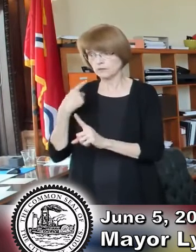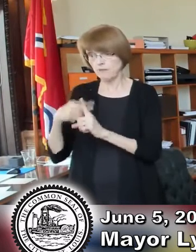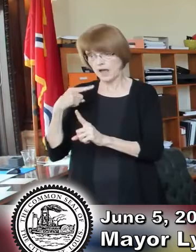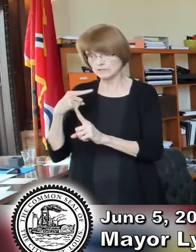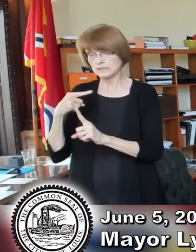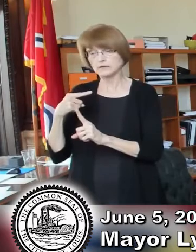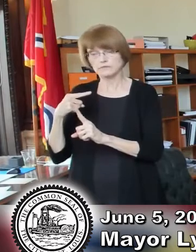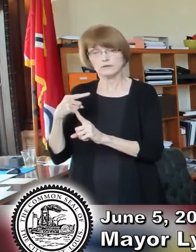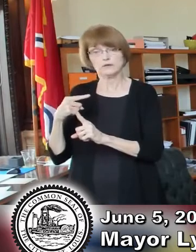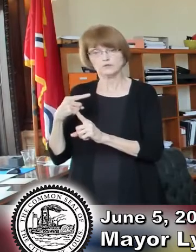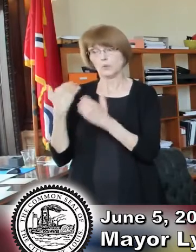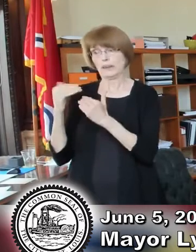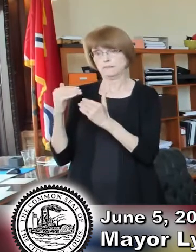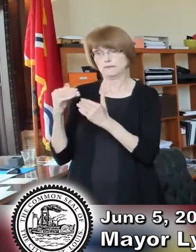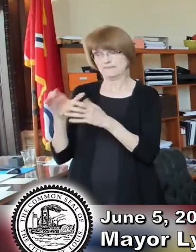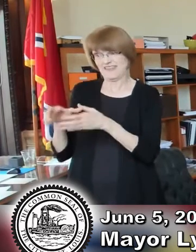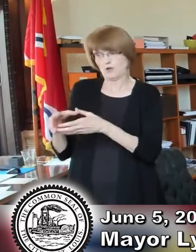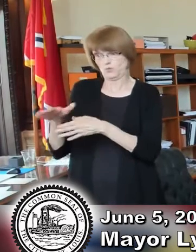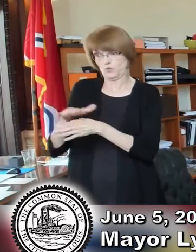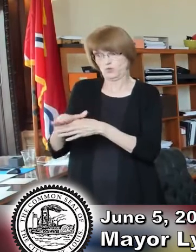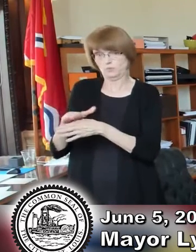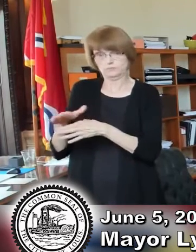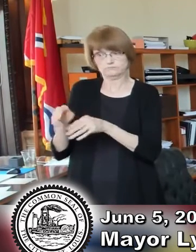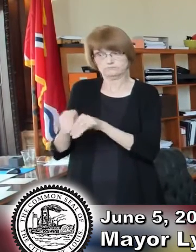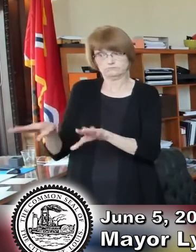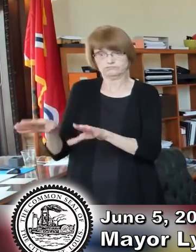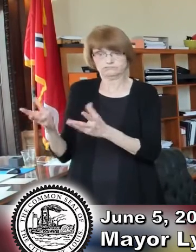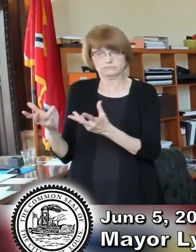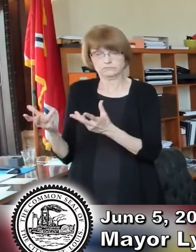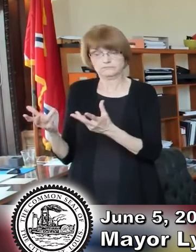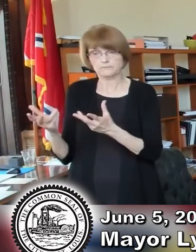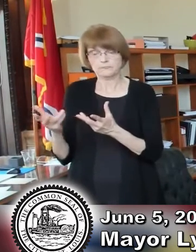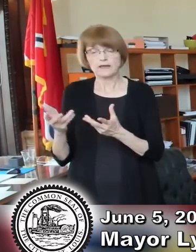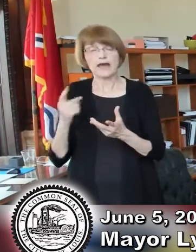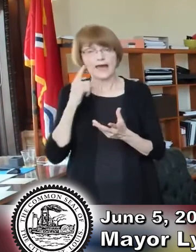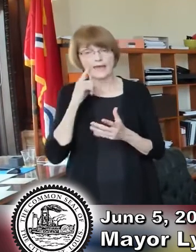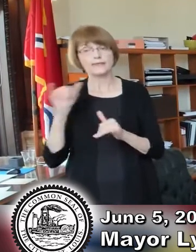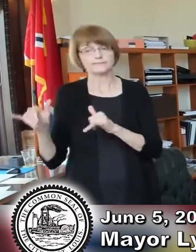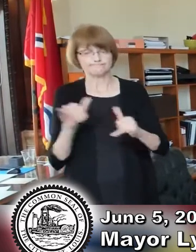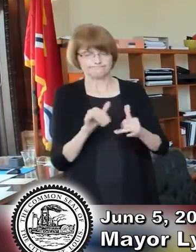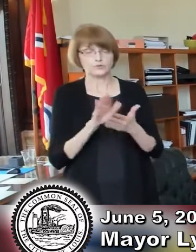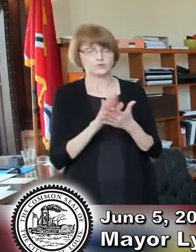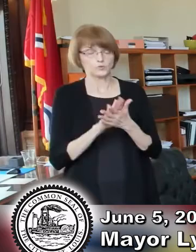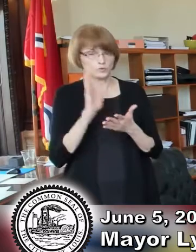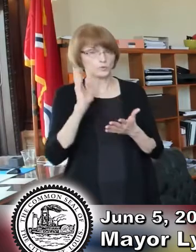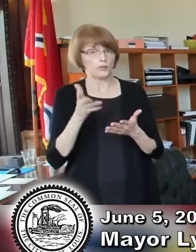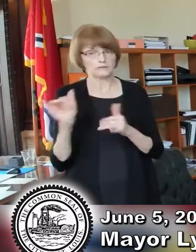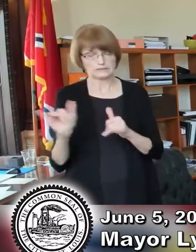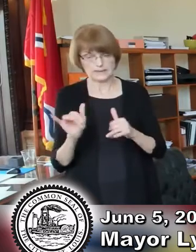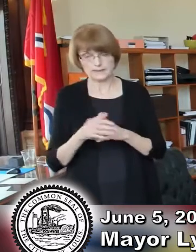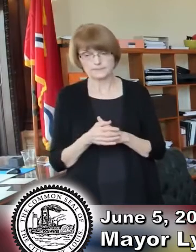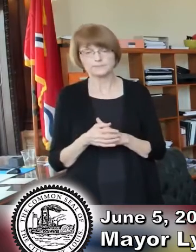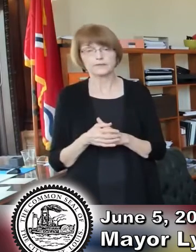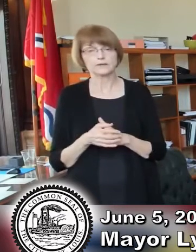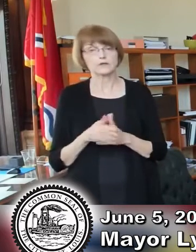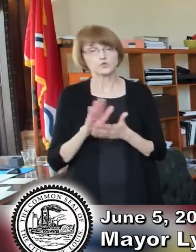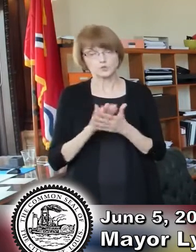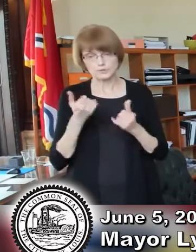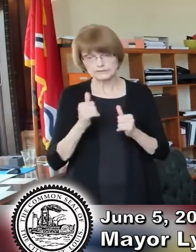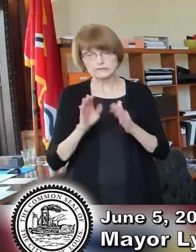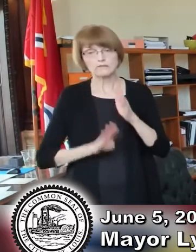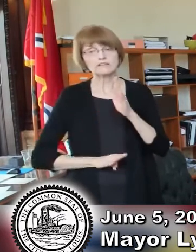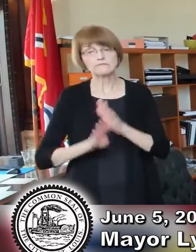think schools will move in that direction as well. They are still developing their